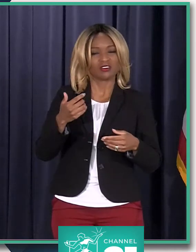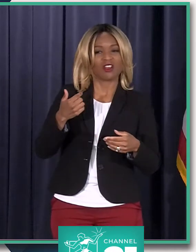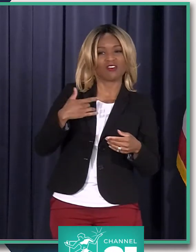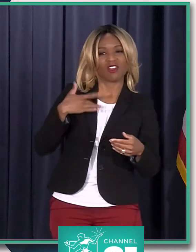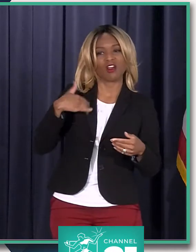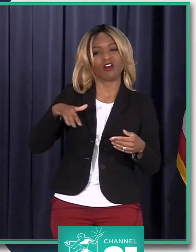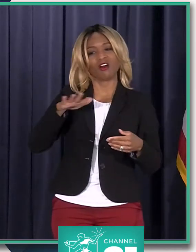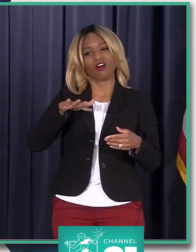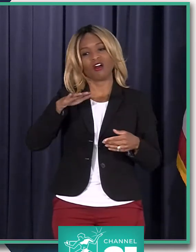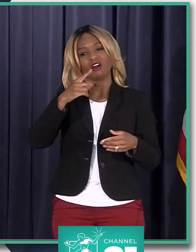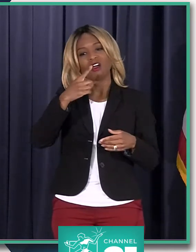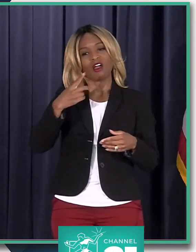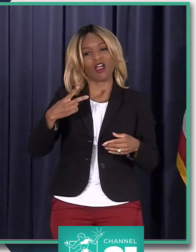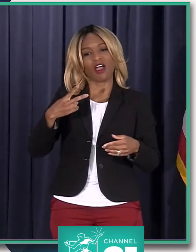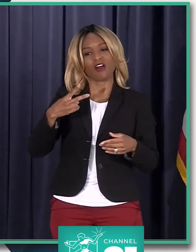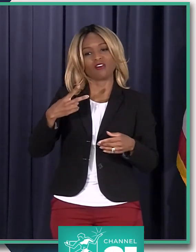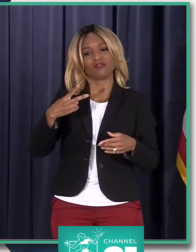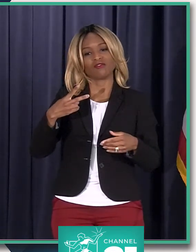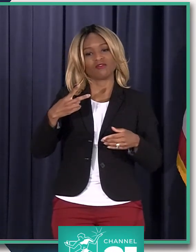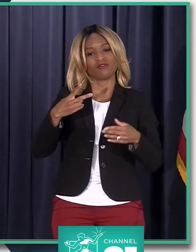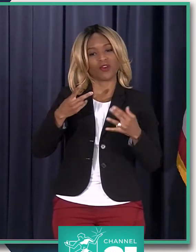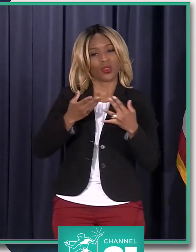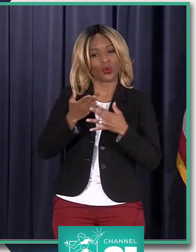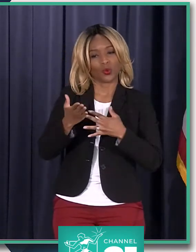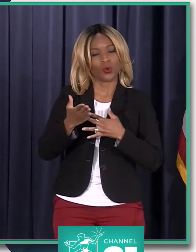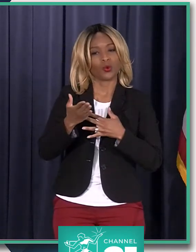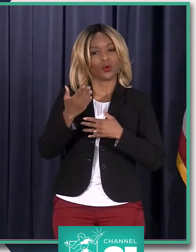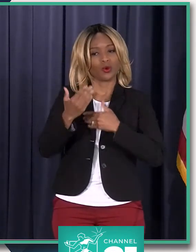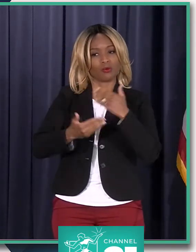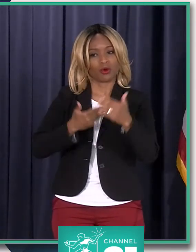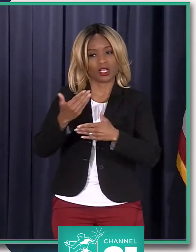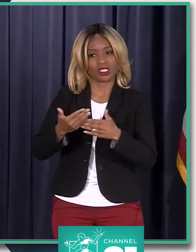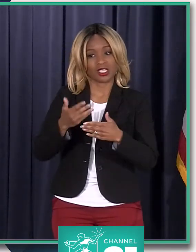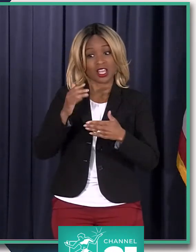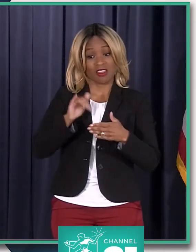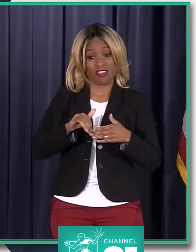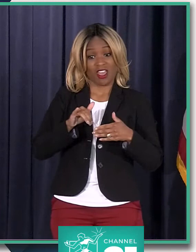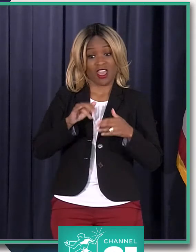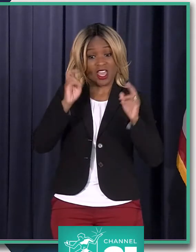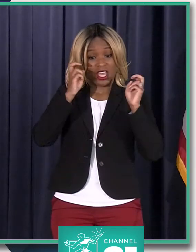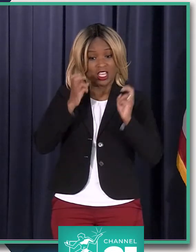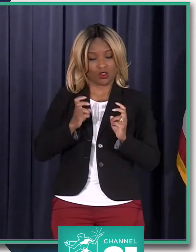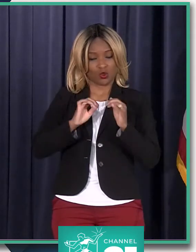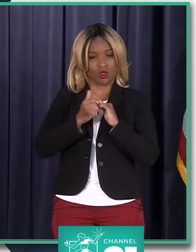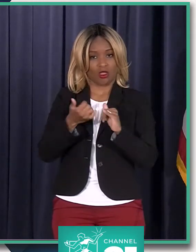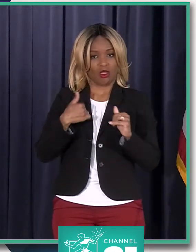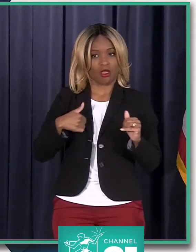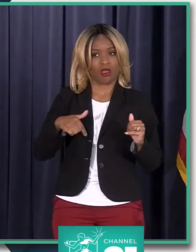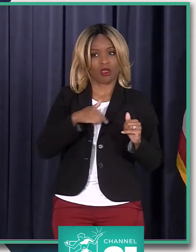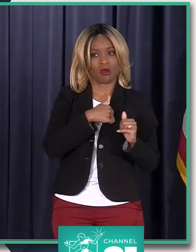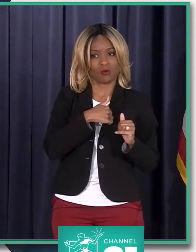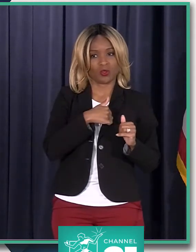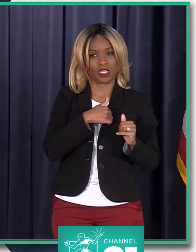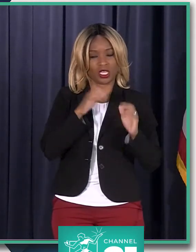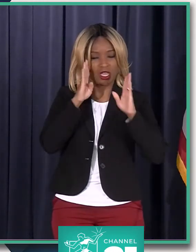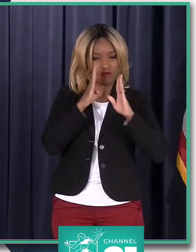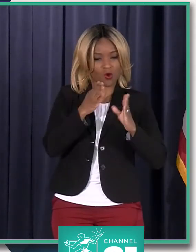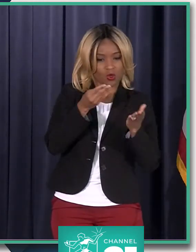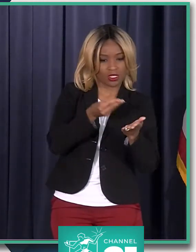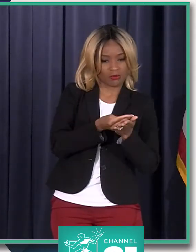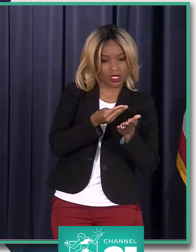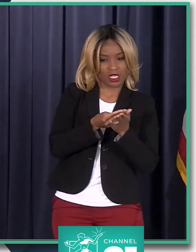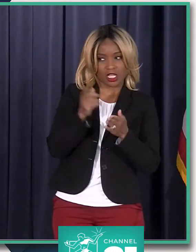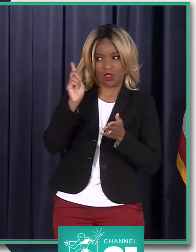of the way through. The commercial district issue and the way we focus our money on